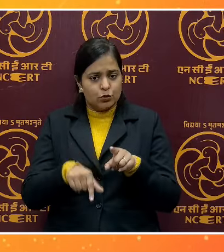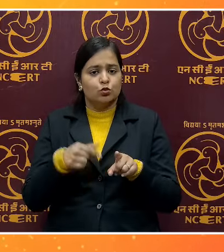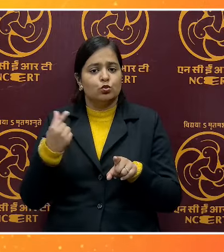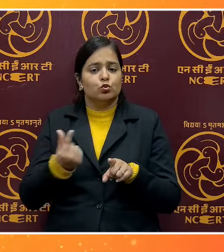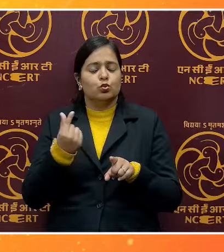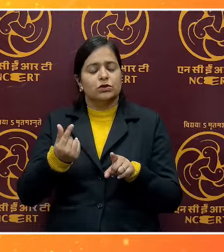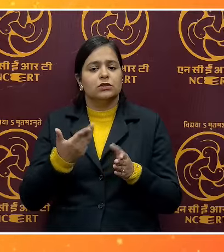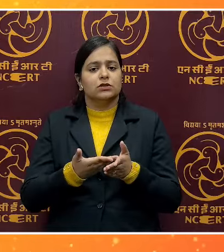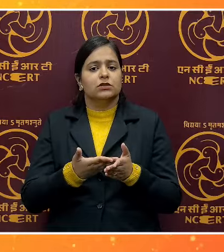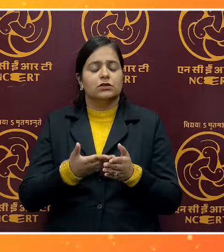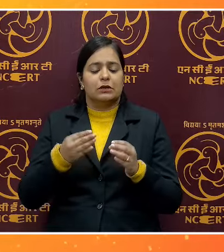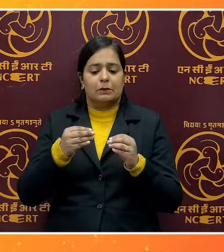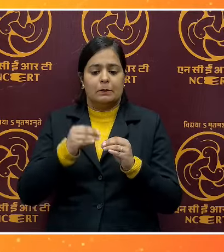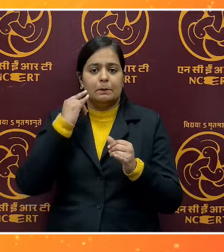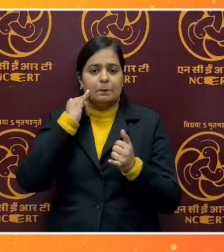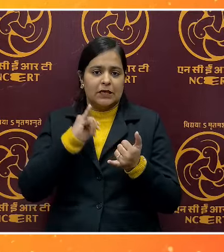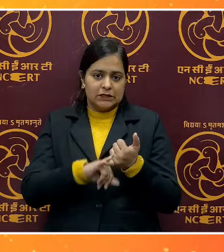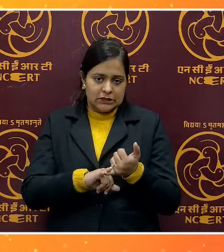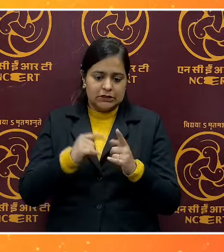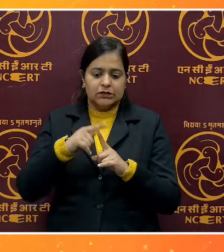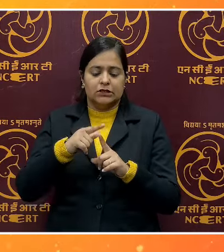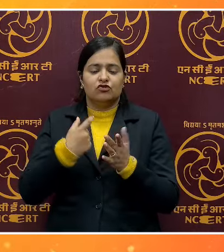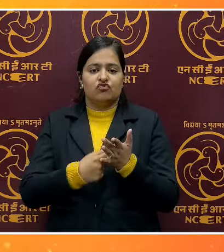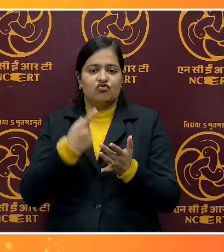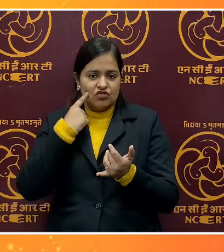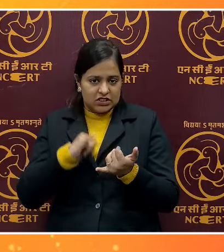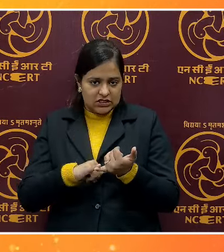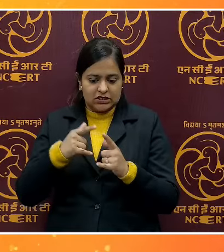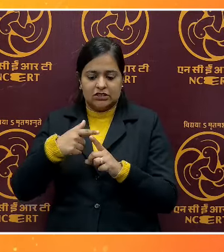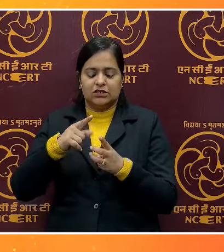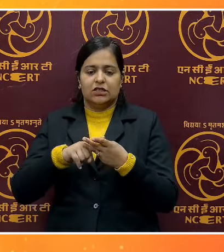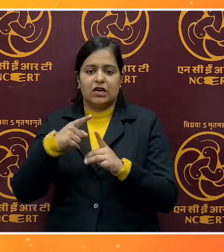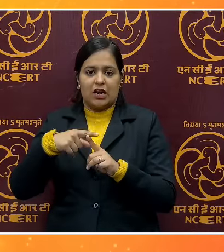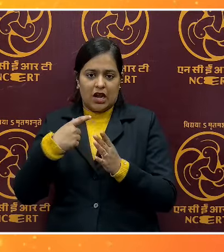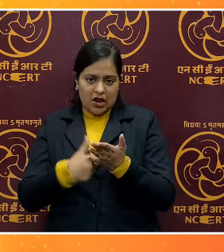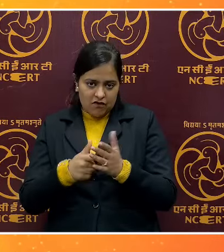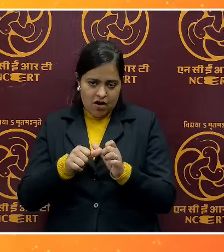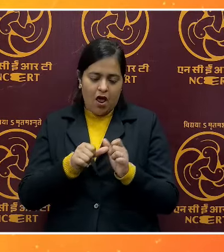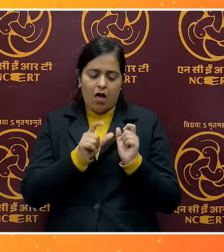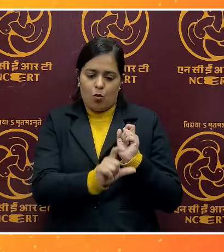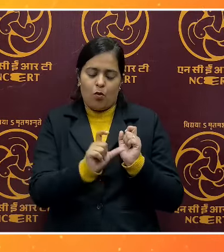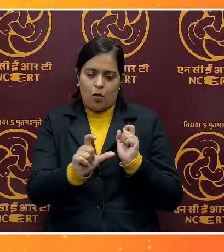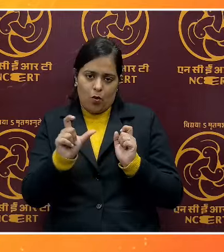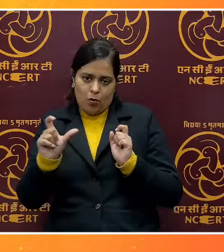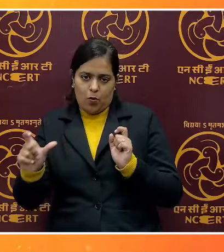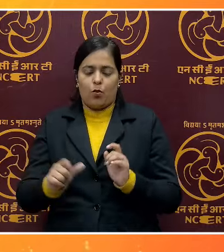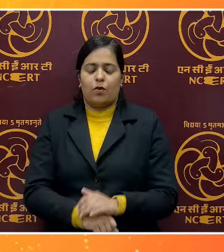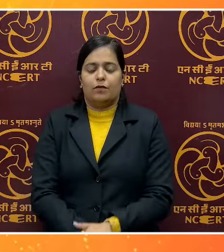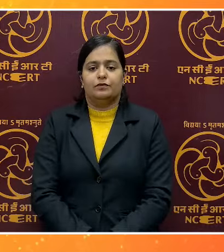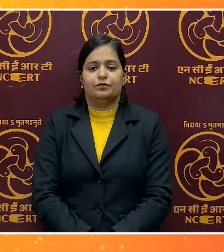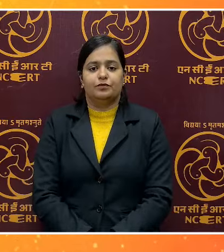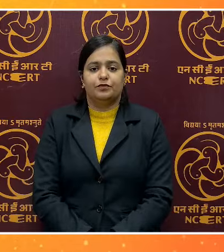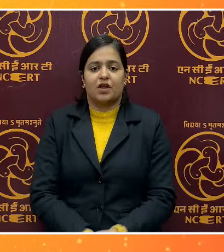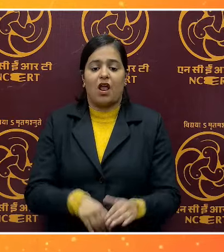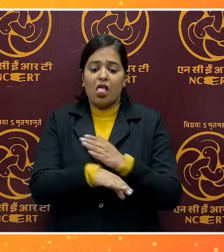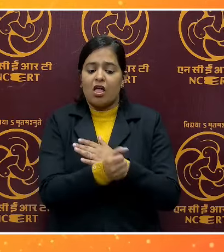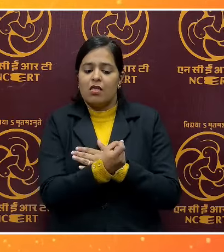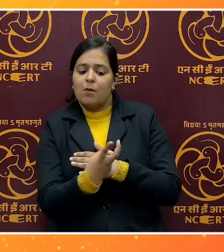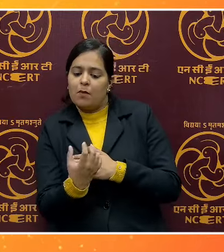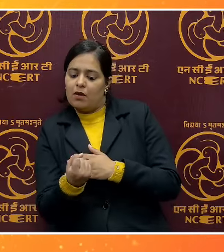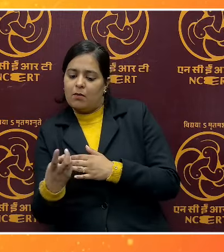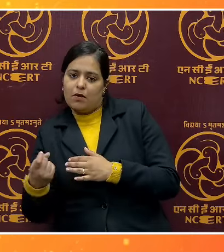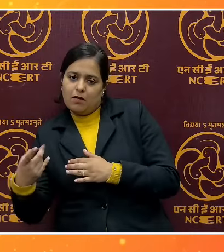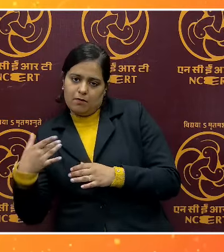use bis, tris, tetrakis accordingly. The number of the kind of these ligands are